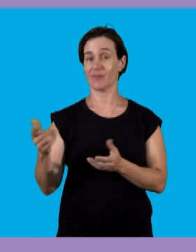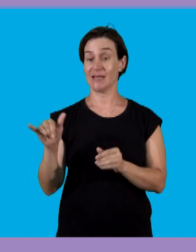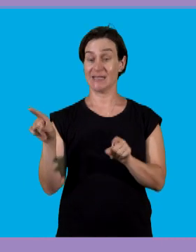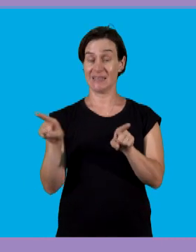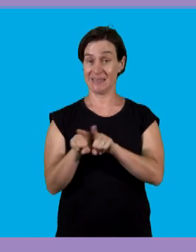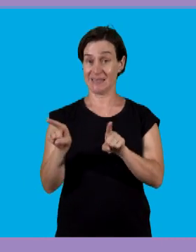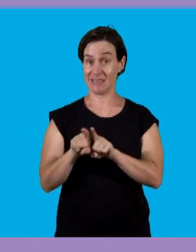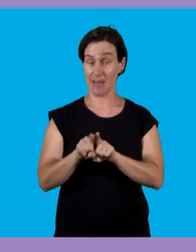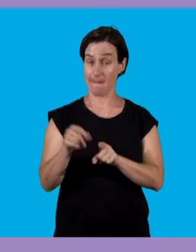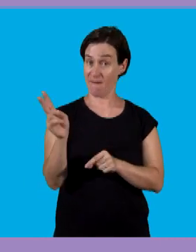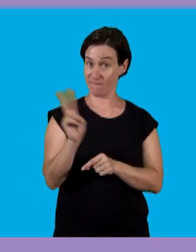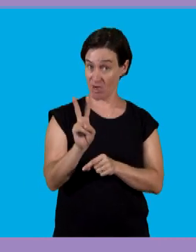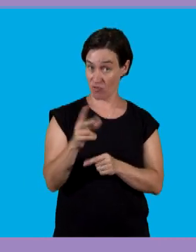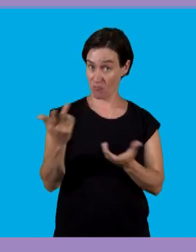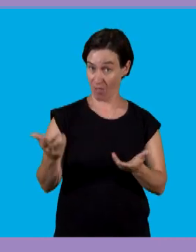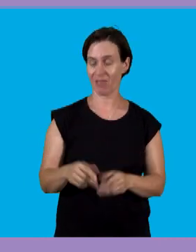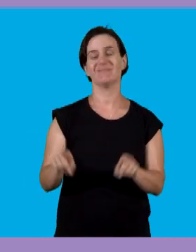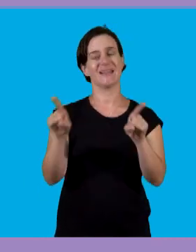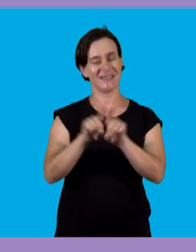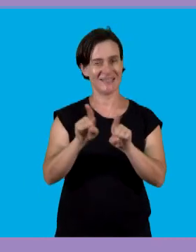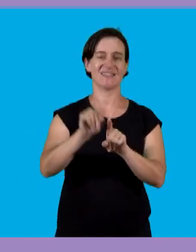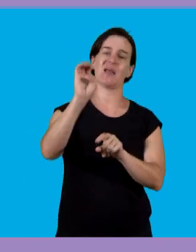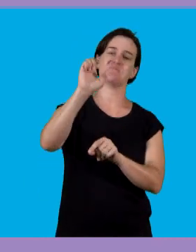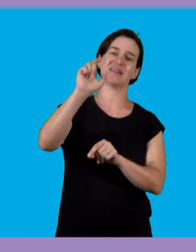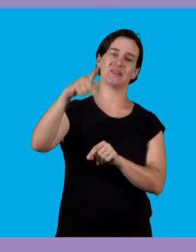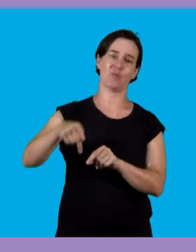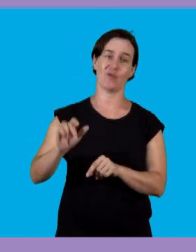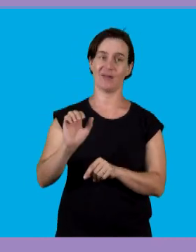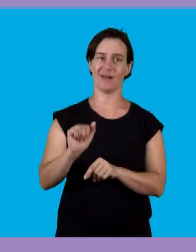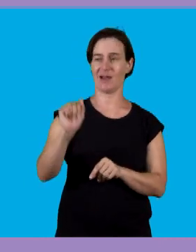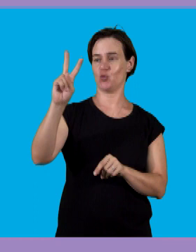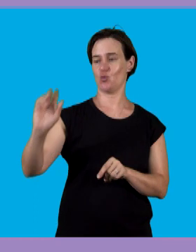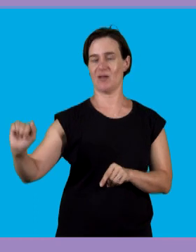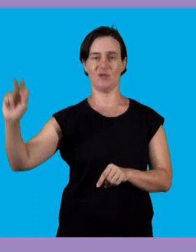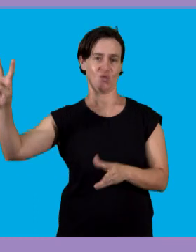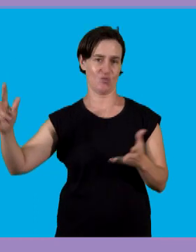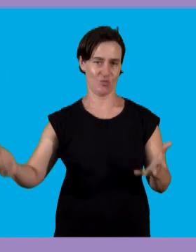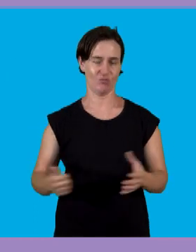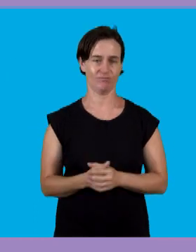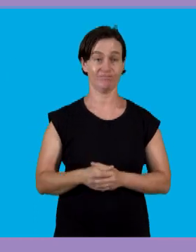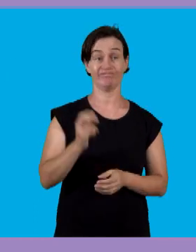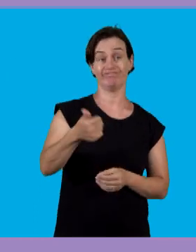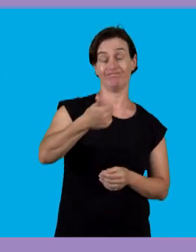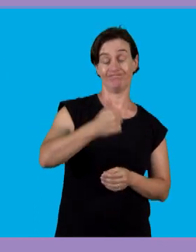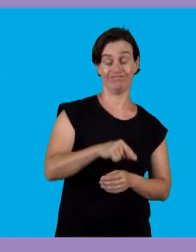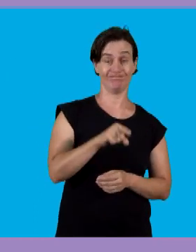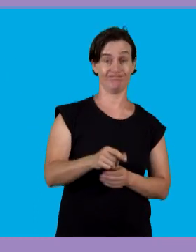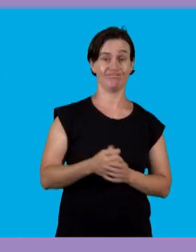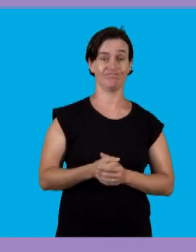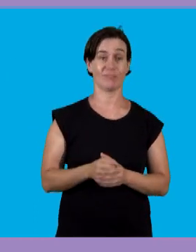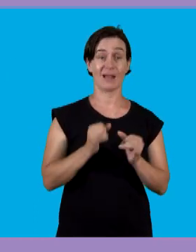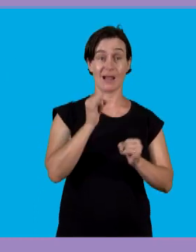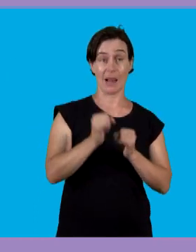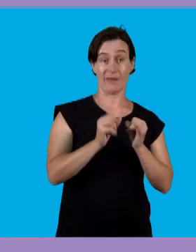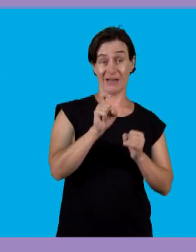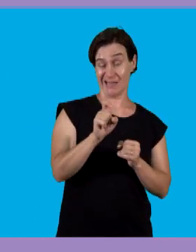they have same variable and the same exponent to that variable. What about this next one here?